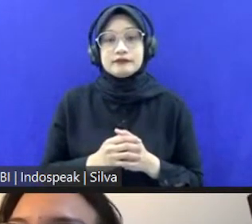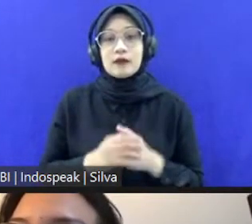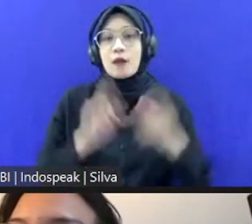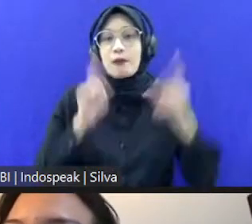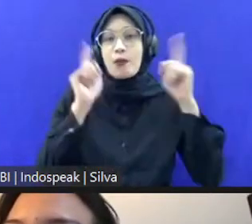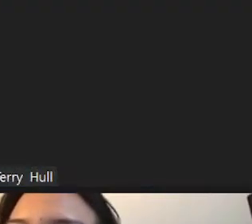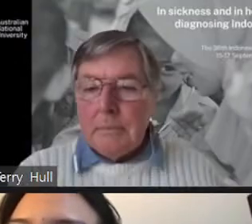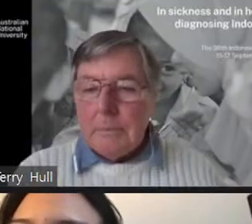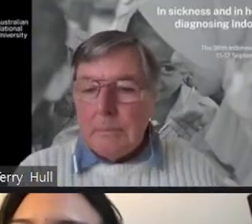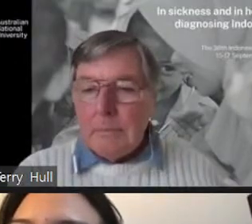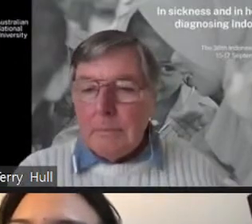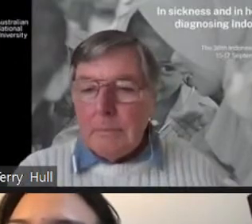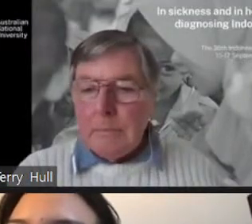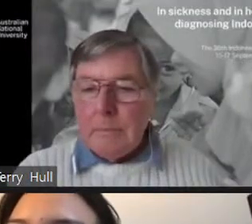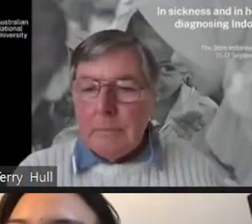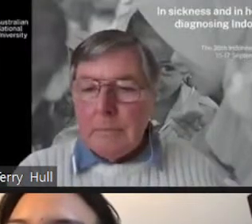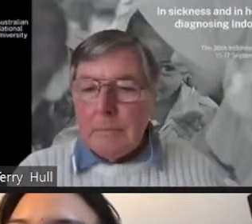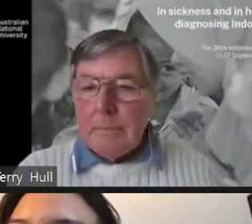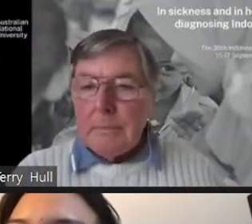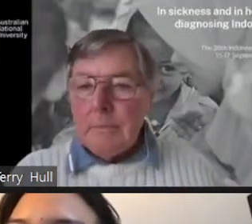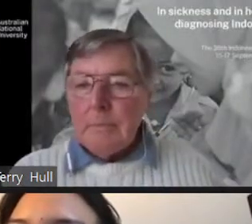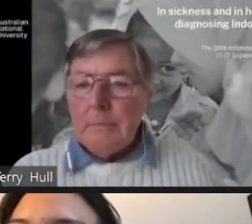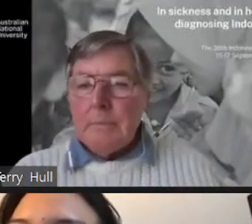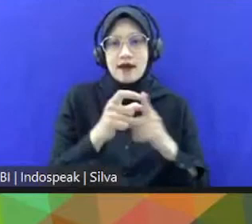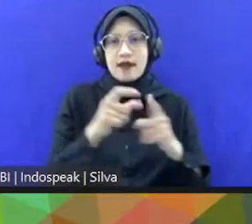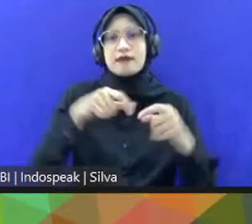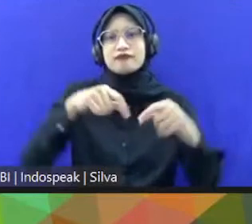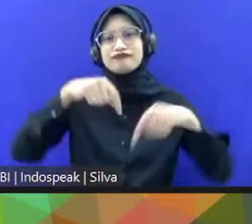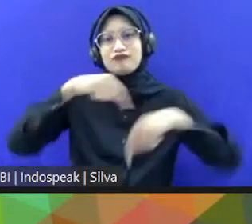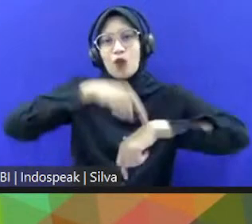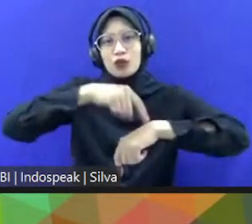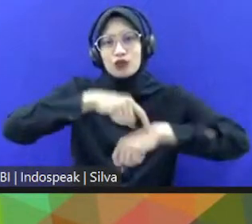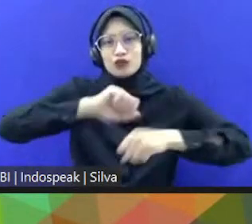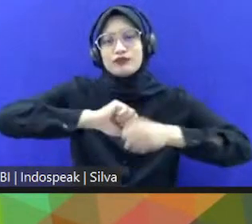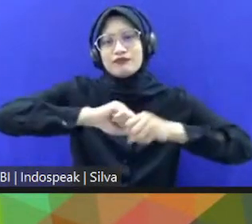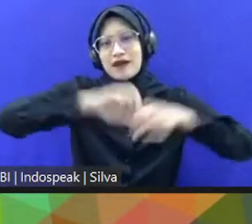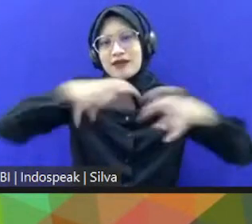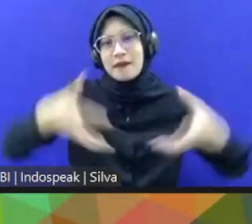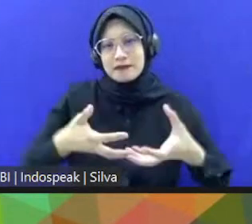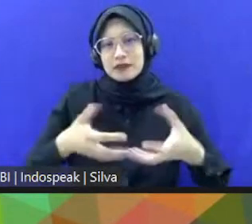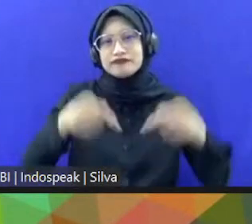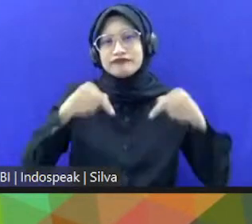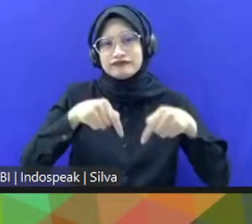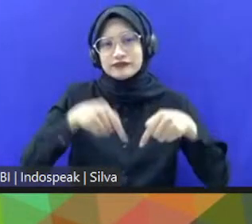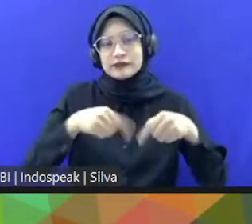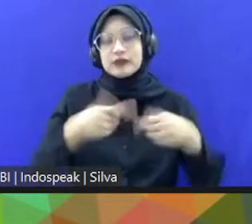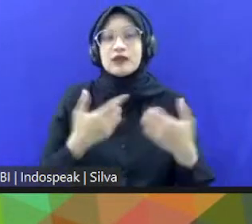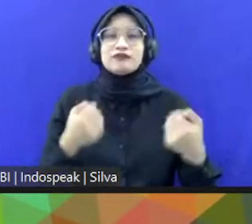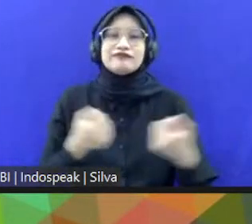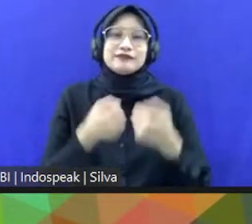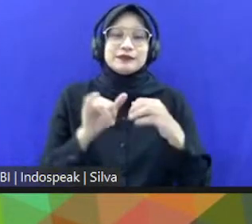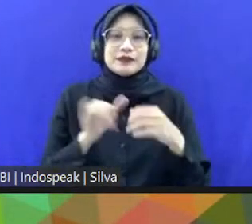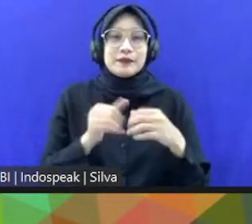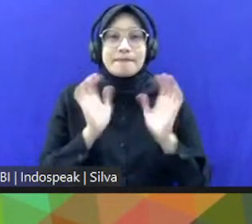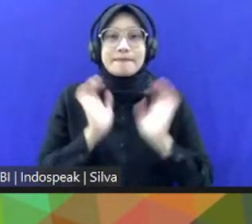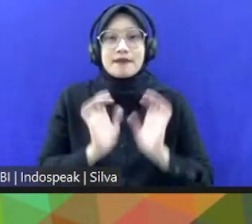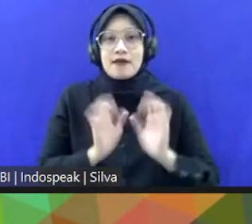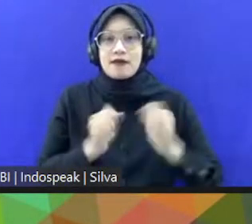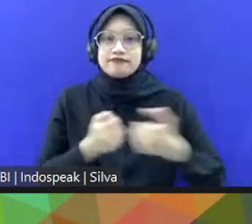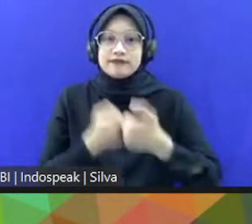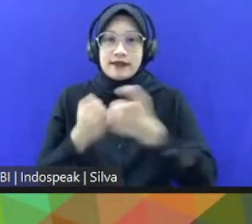of data, especially in pandemic, I think is challenging because the COVID-19